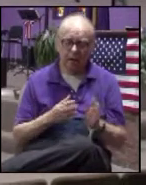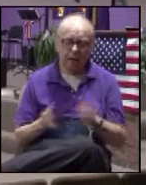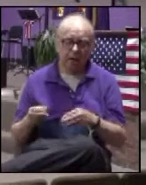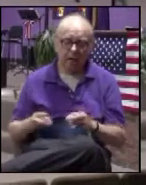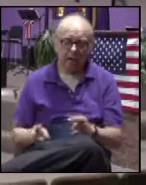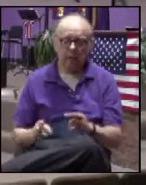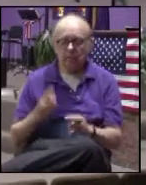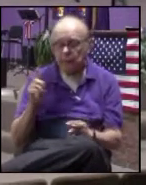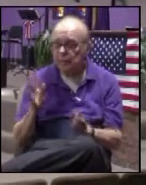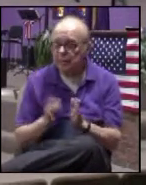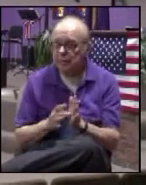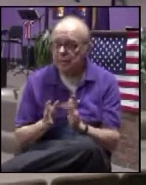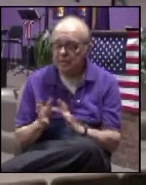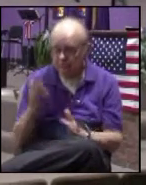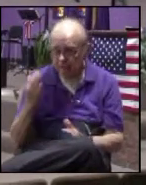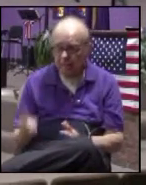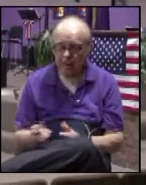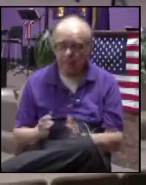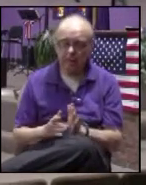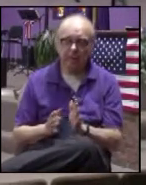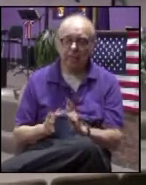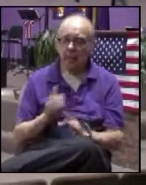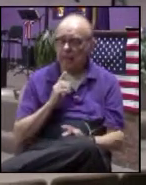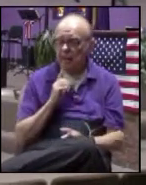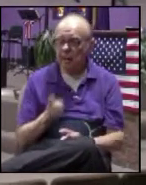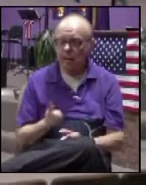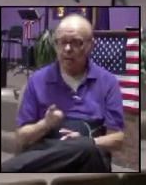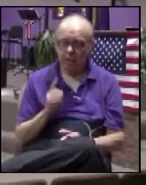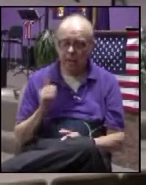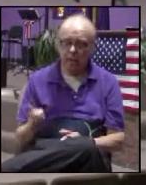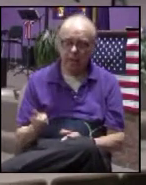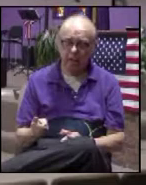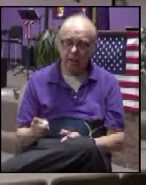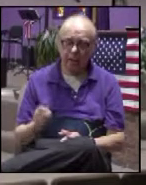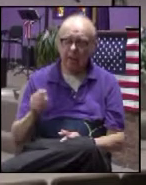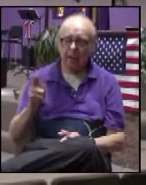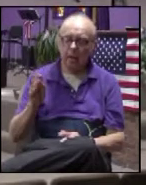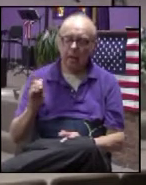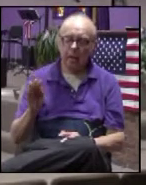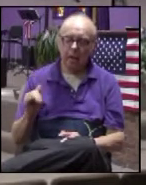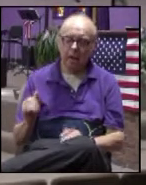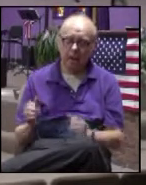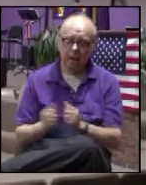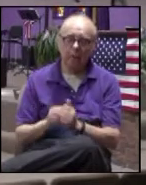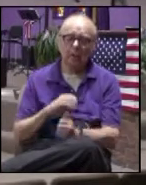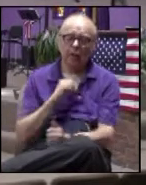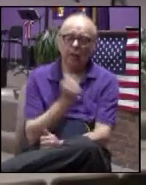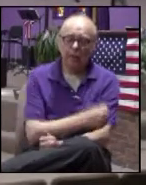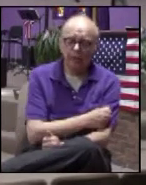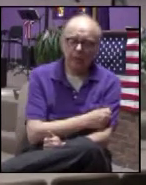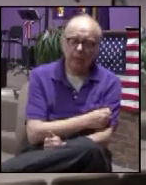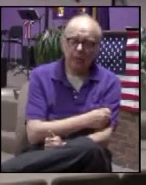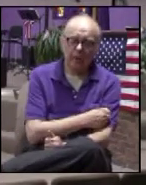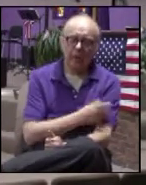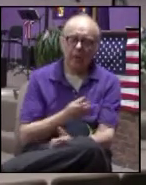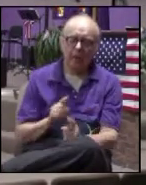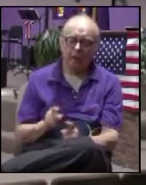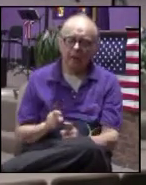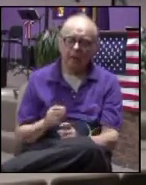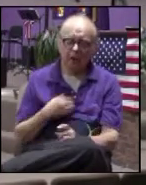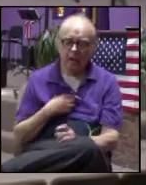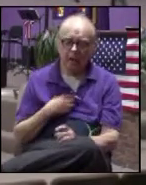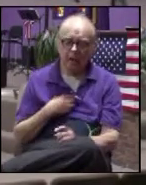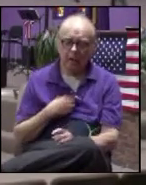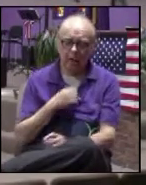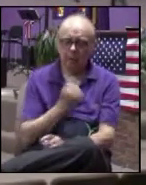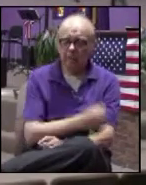for him, because he is the rabbi with smisha. So when he has the